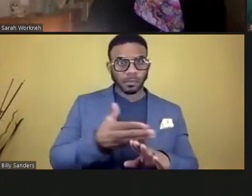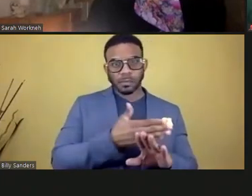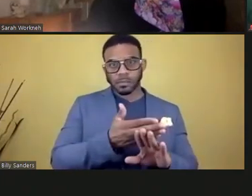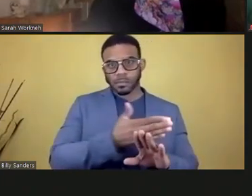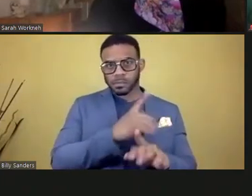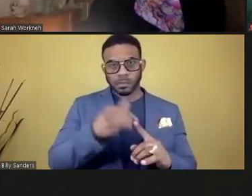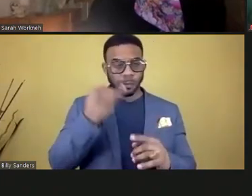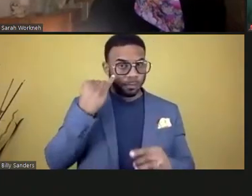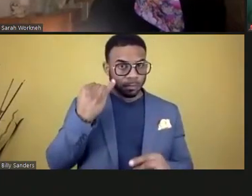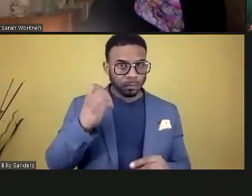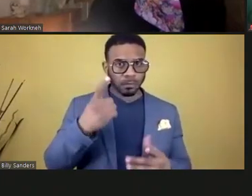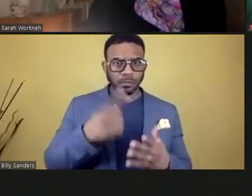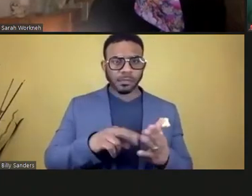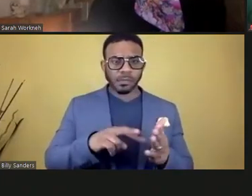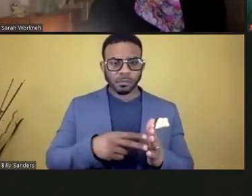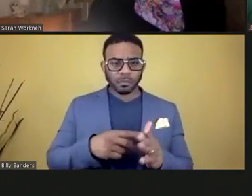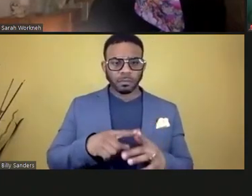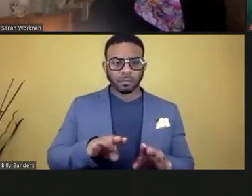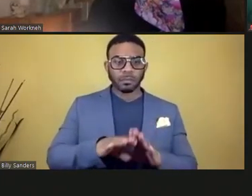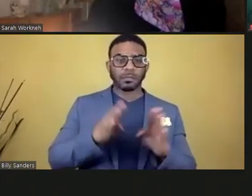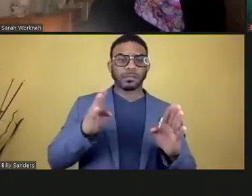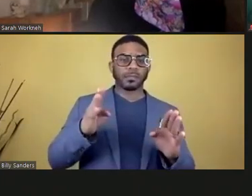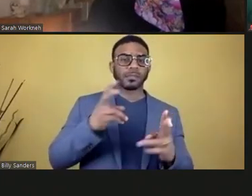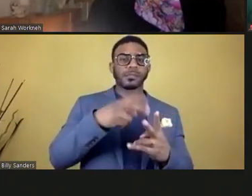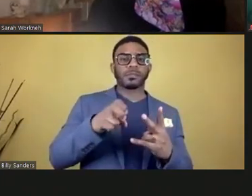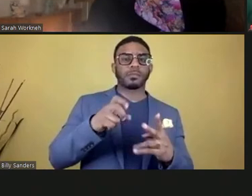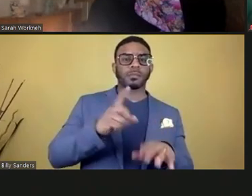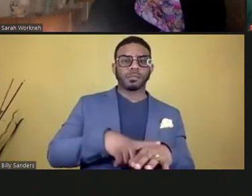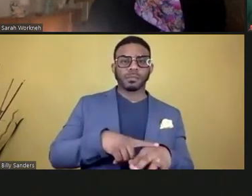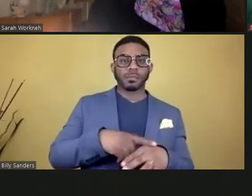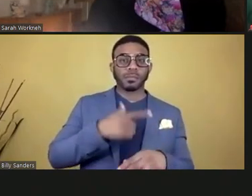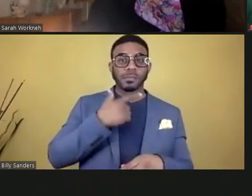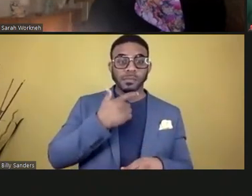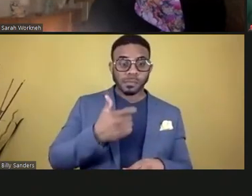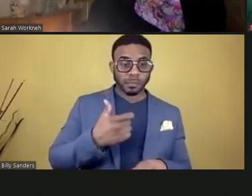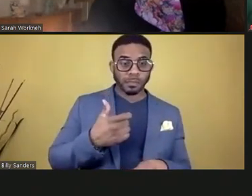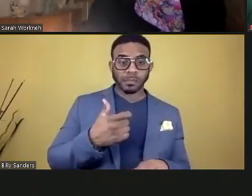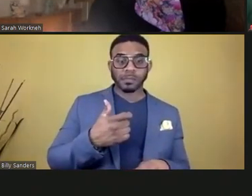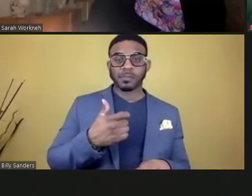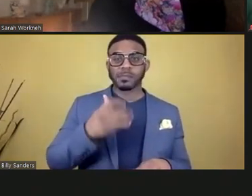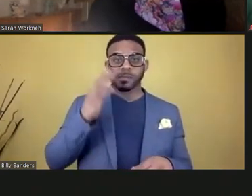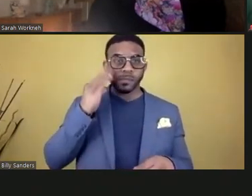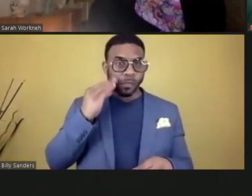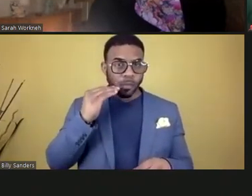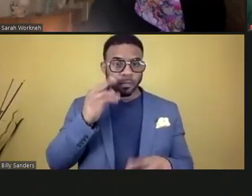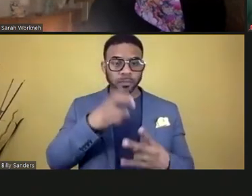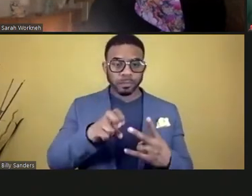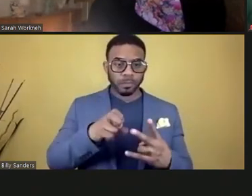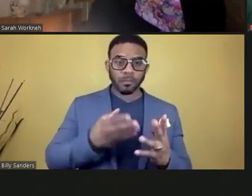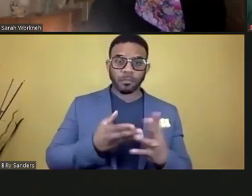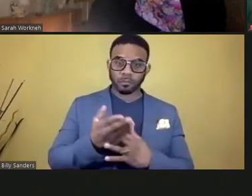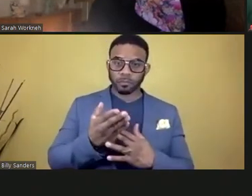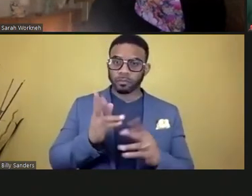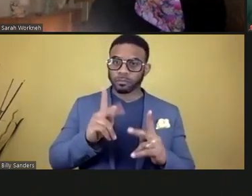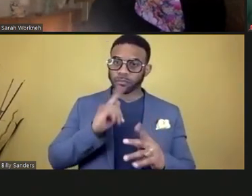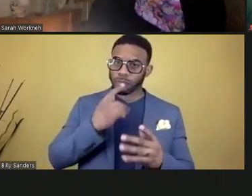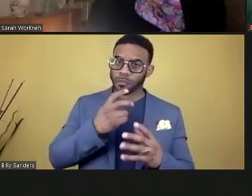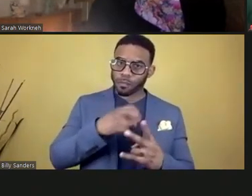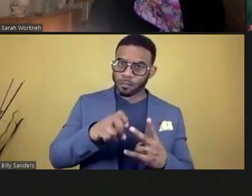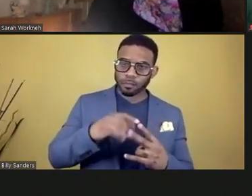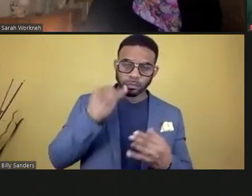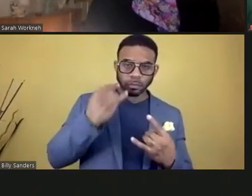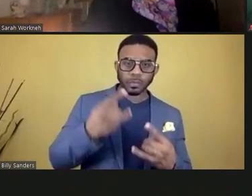about the idea of what it means to open up a transition period and watch, you know, and experience this transition through a person that's transitioning in the